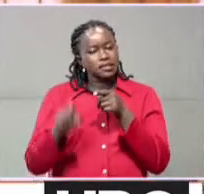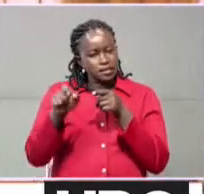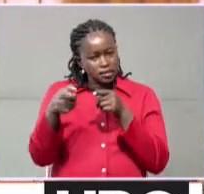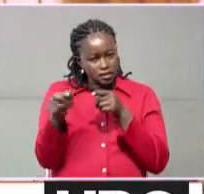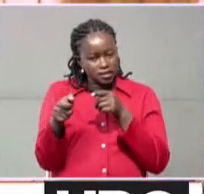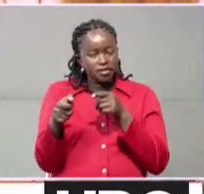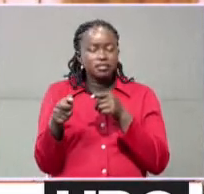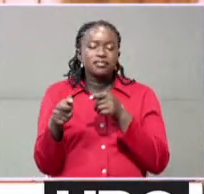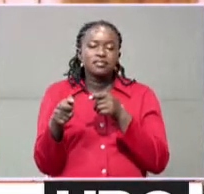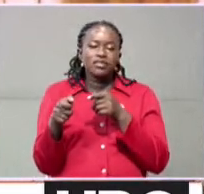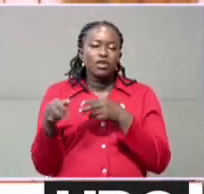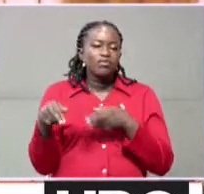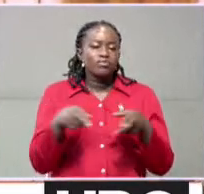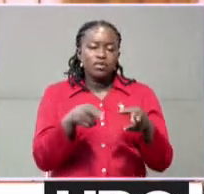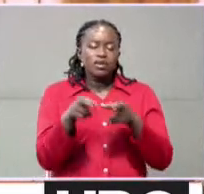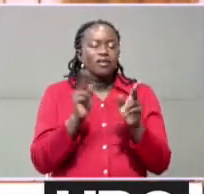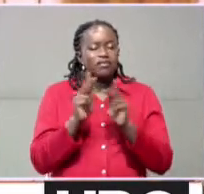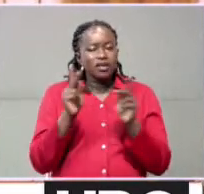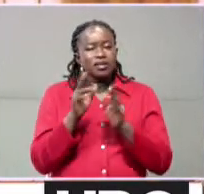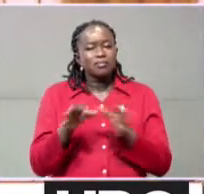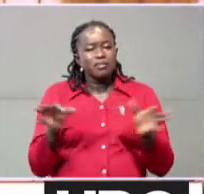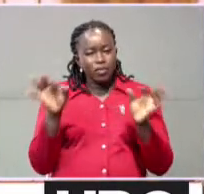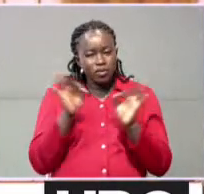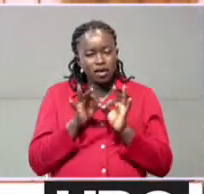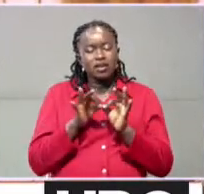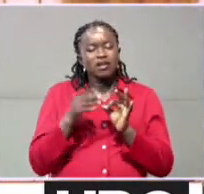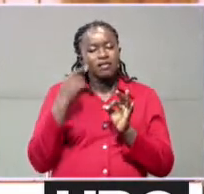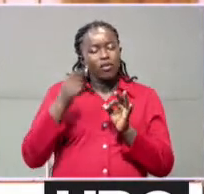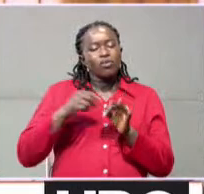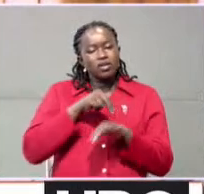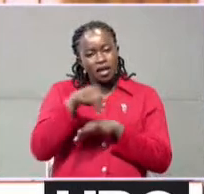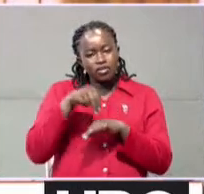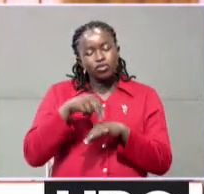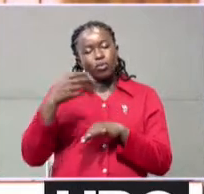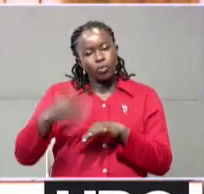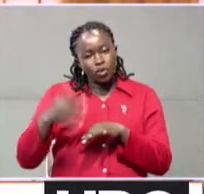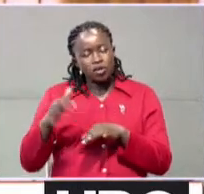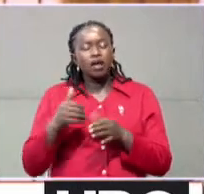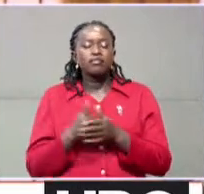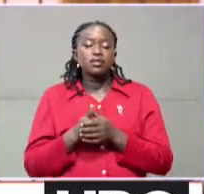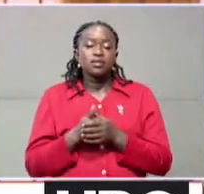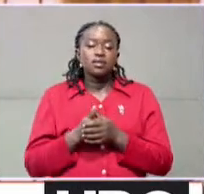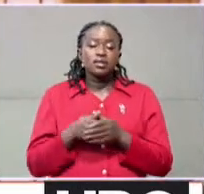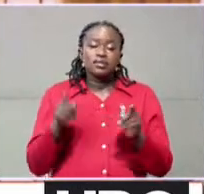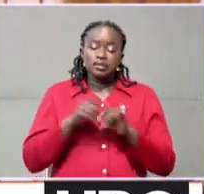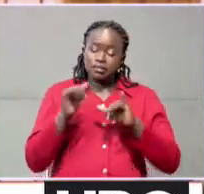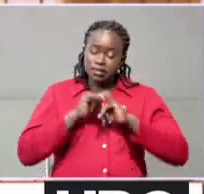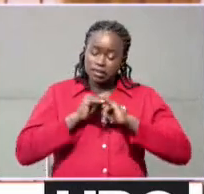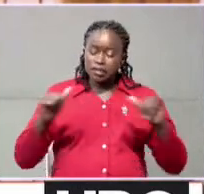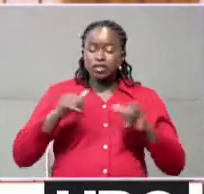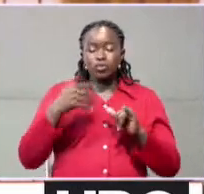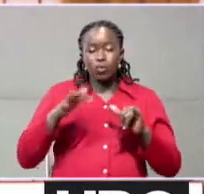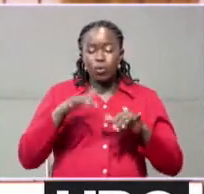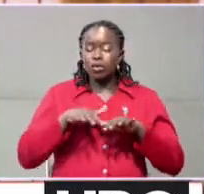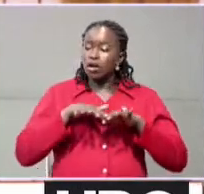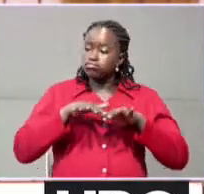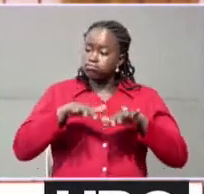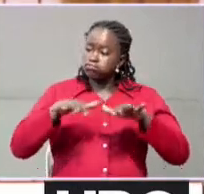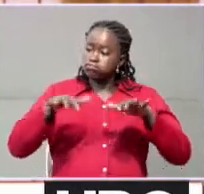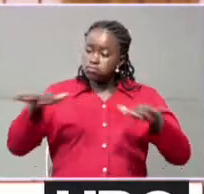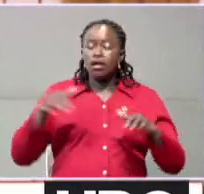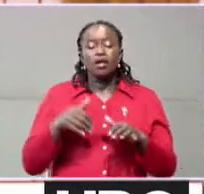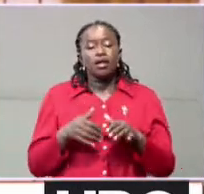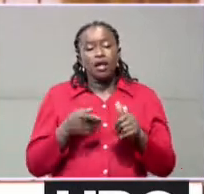source of national water and sewage cooperation for supply of clean water in a rural